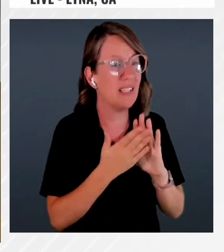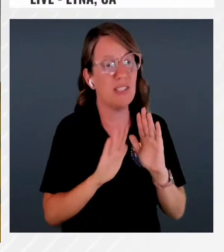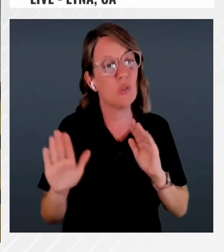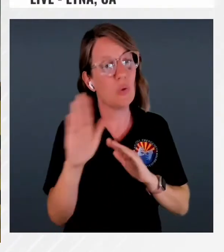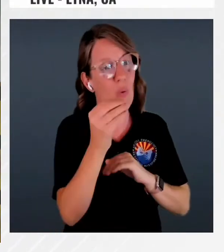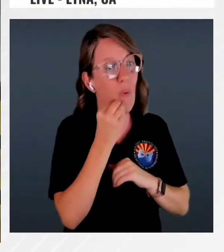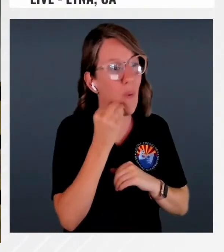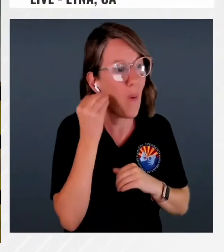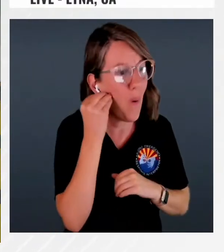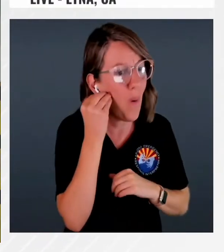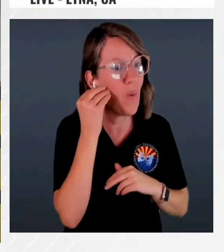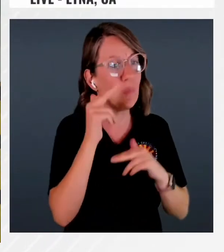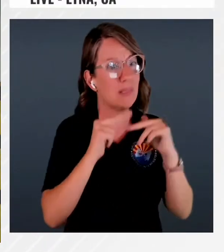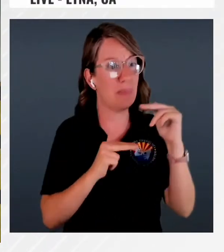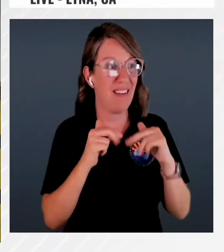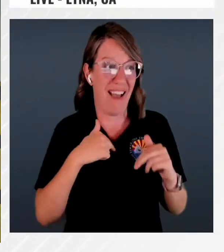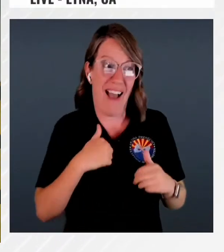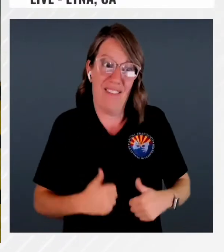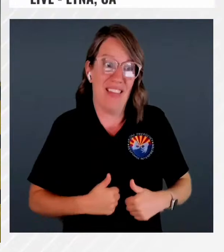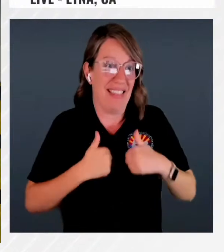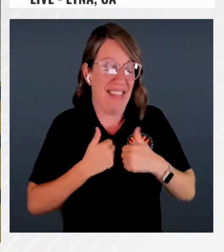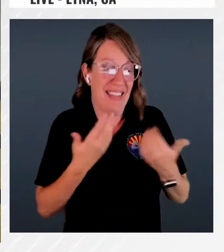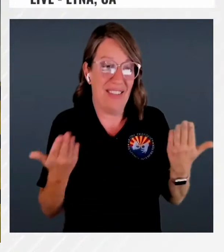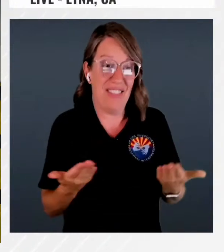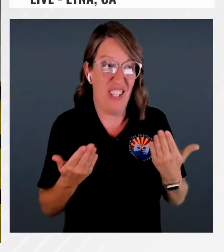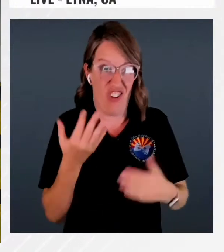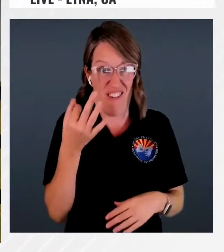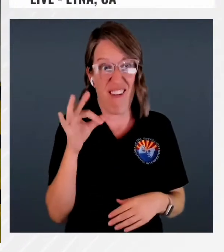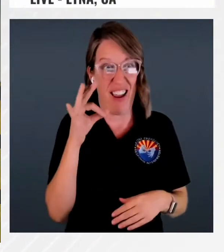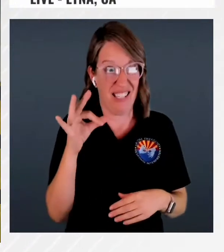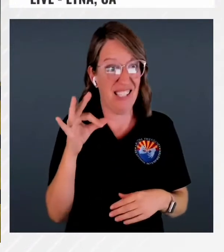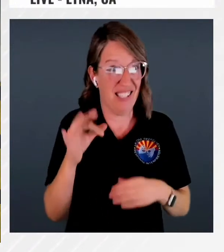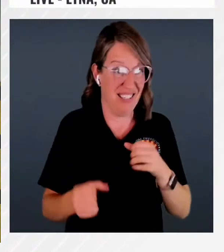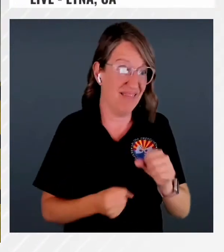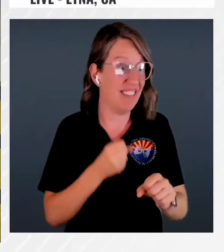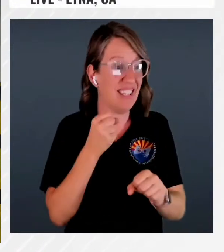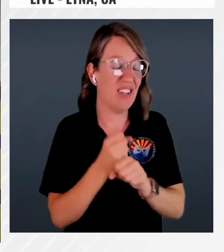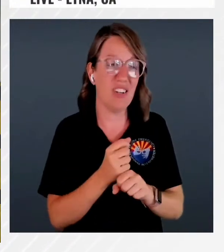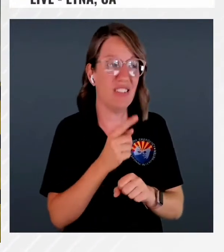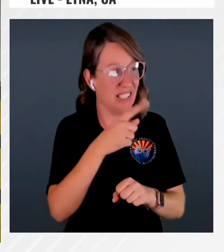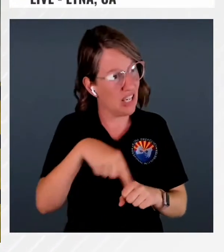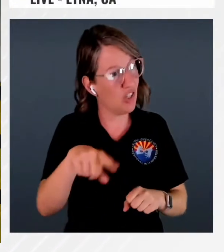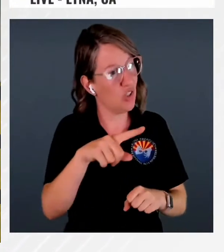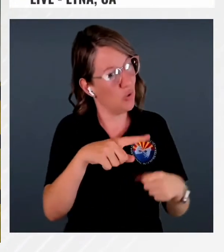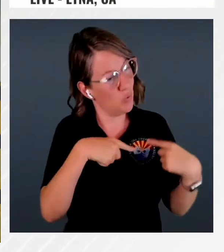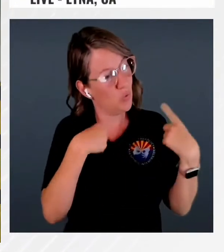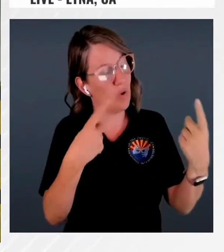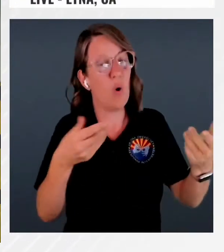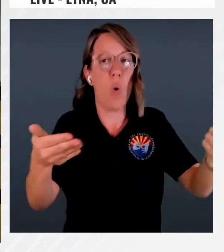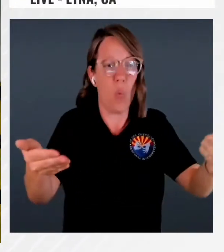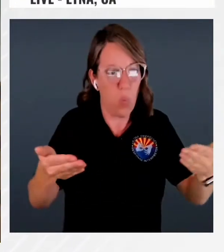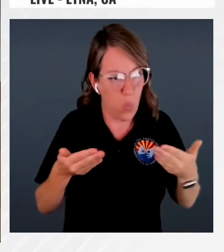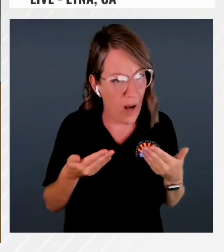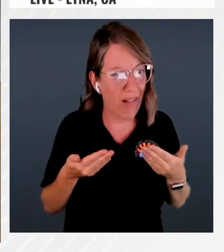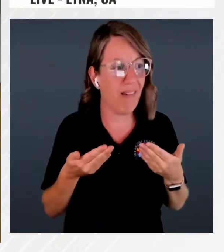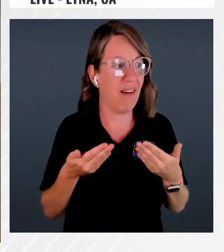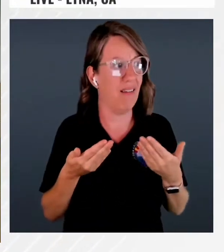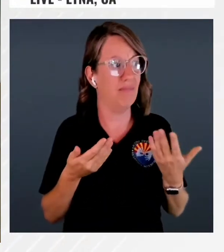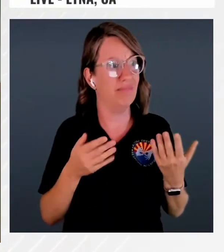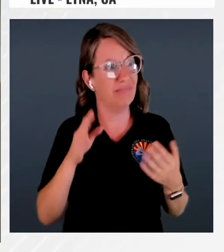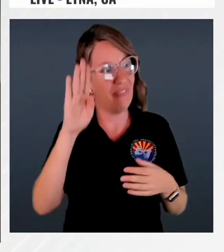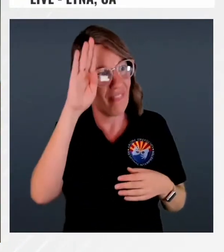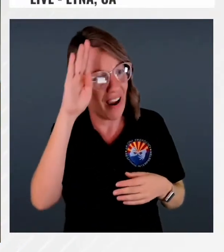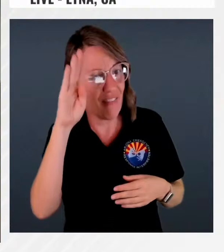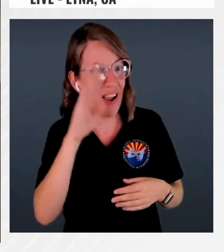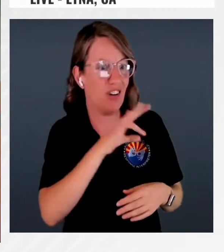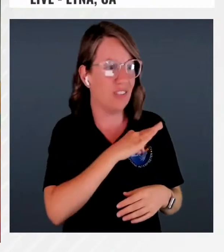of 19 years here in this county that you've been so welcoming to everybody and so kind. So just appreciate that. Other